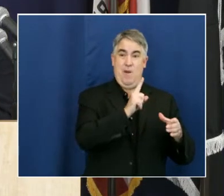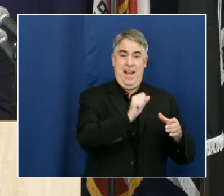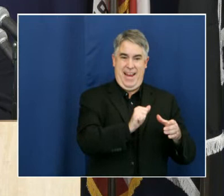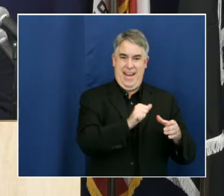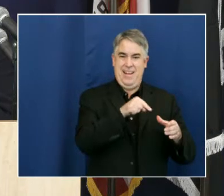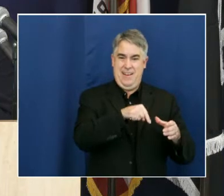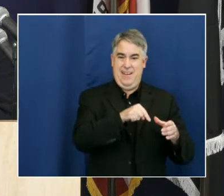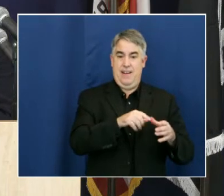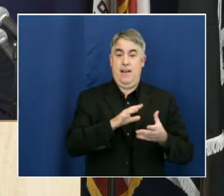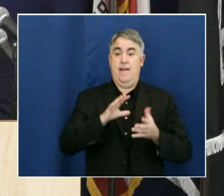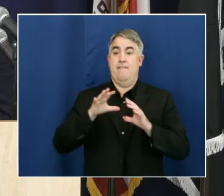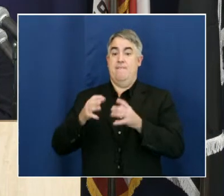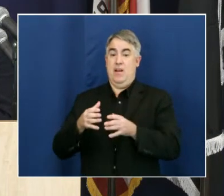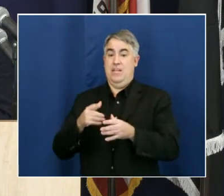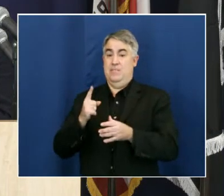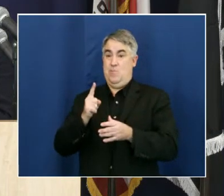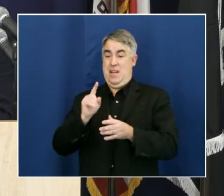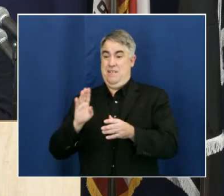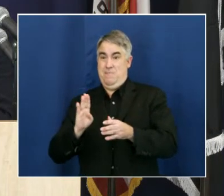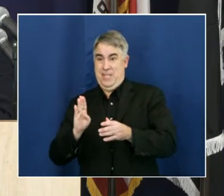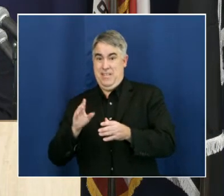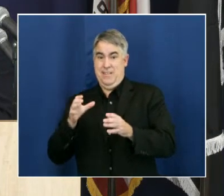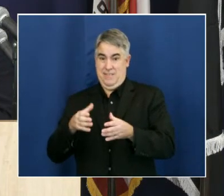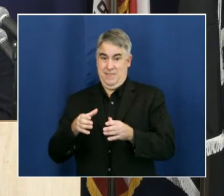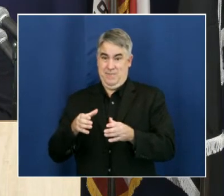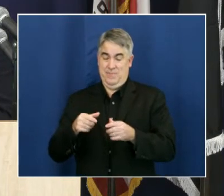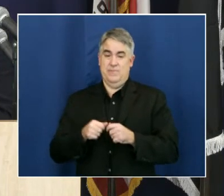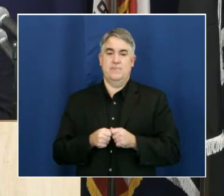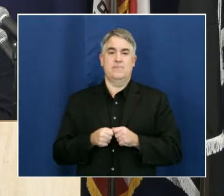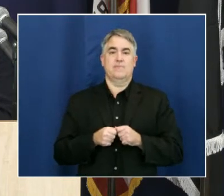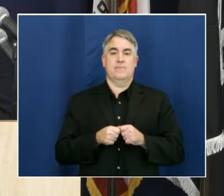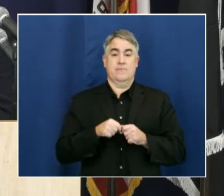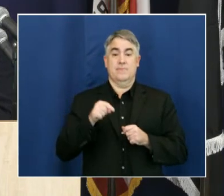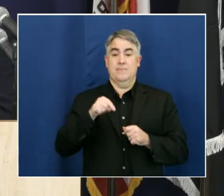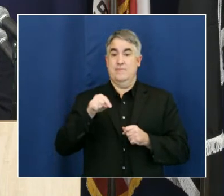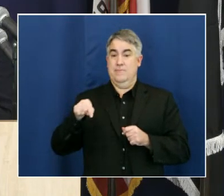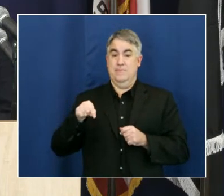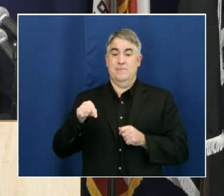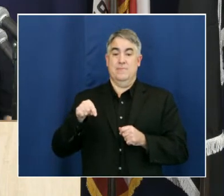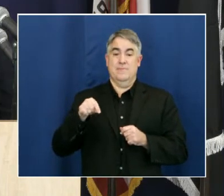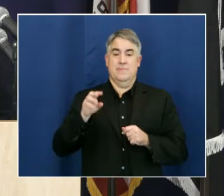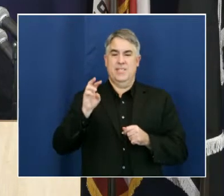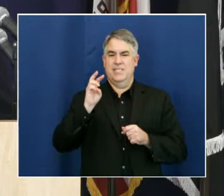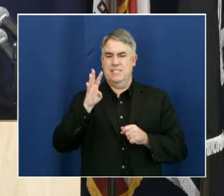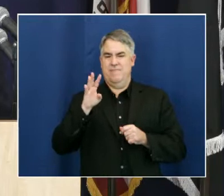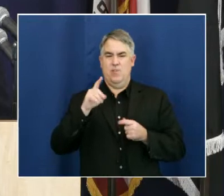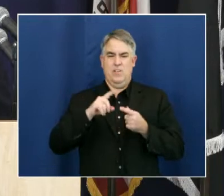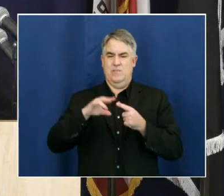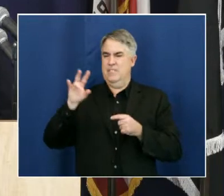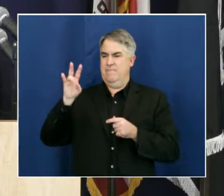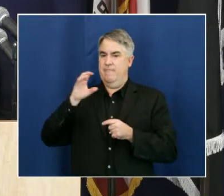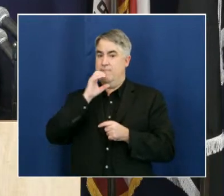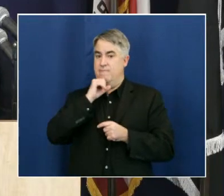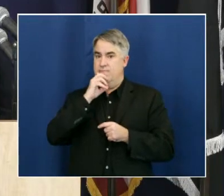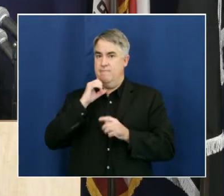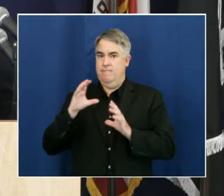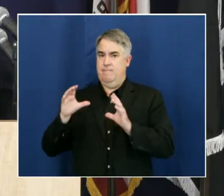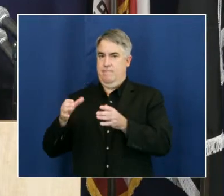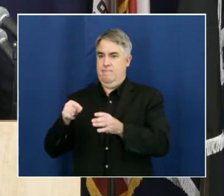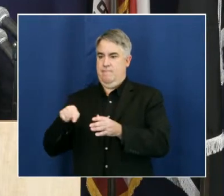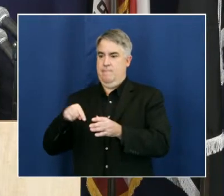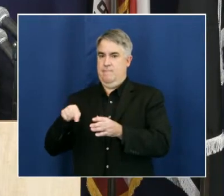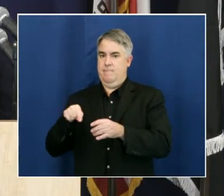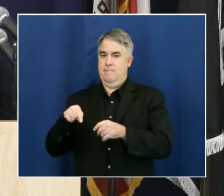1B, Tier 1, moving the 65 to 74 from Tier 2 and Phase 1B up to Tier 1,